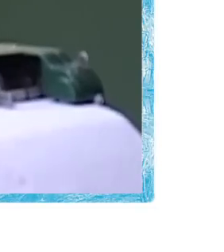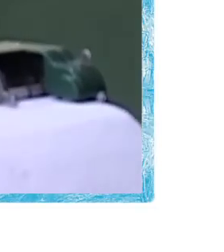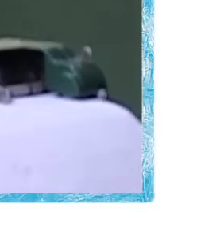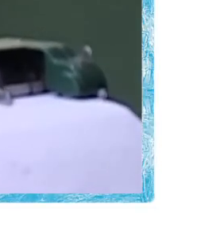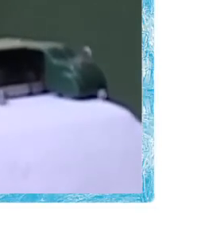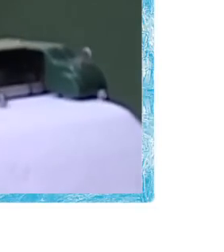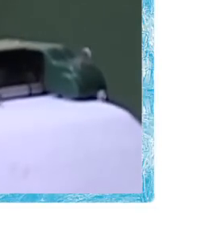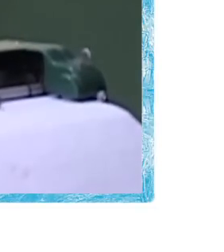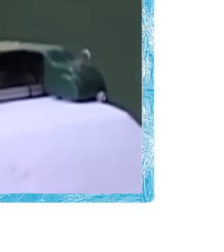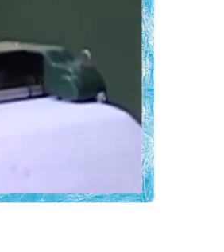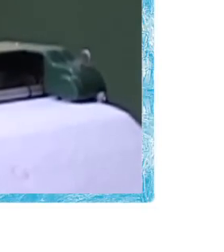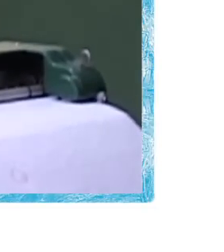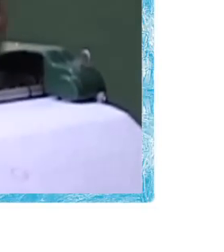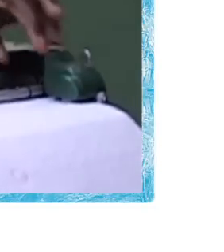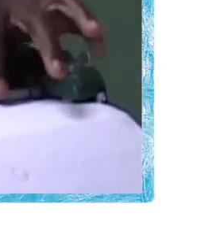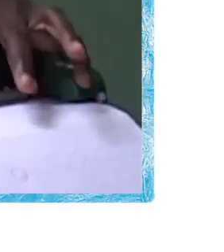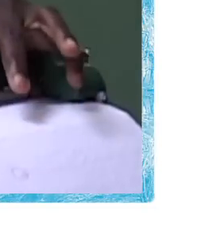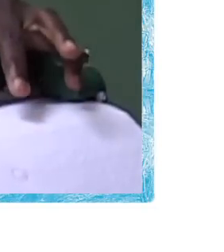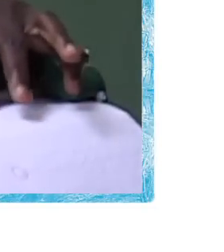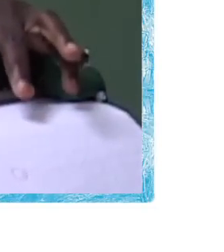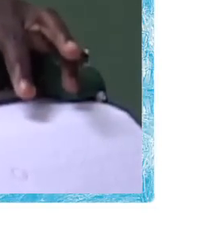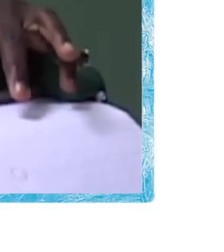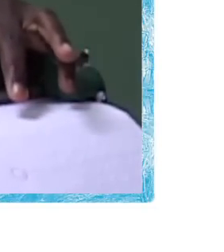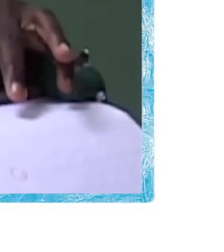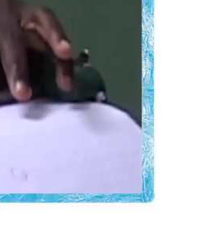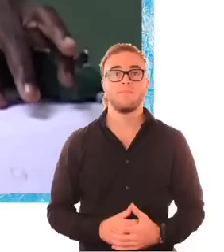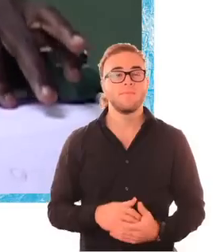Zimbabwean child who is blind using a braille typewriter.